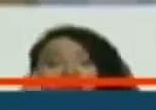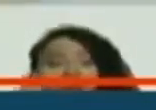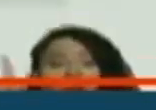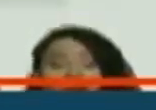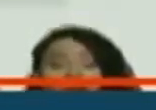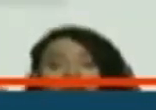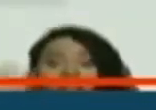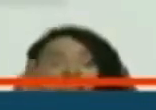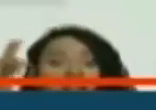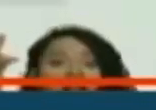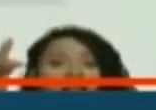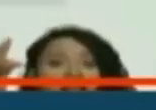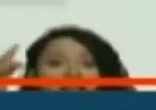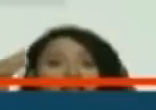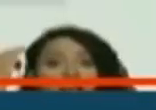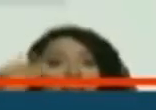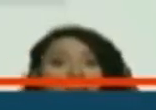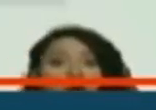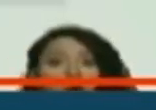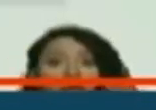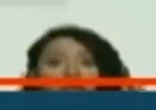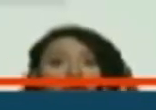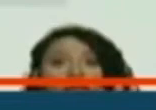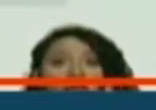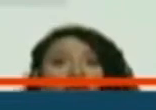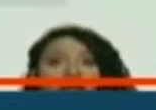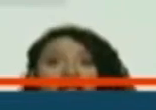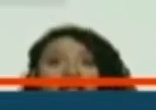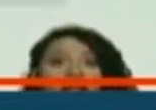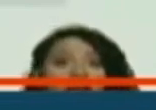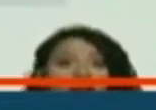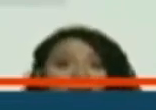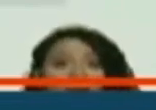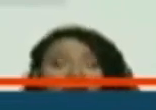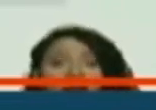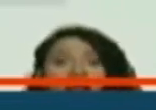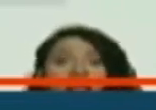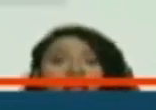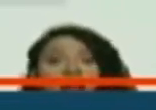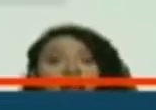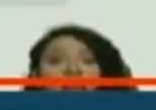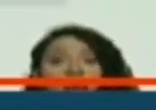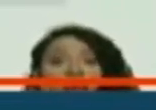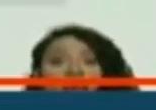with the voting process. The simulation will also serve as an act of patriotism.